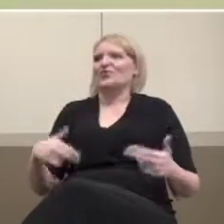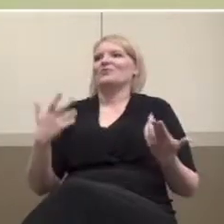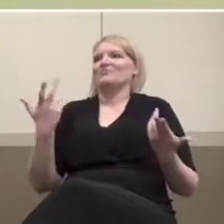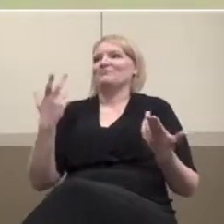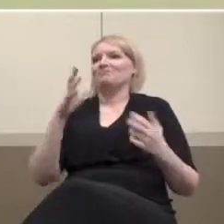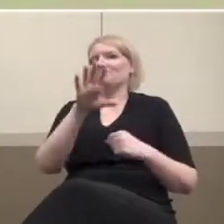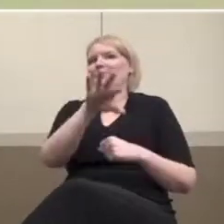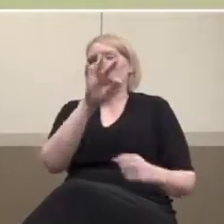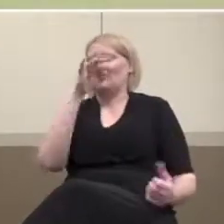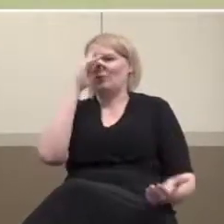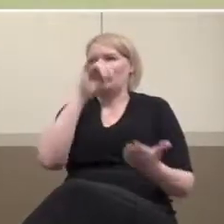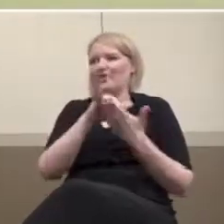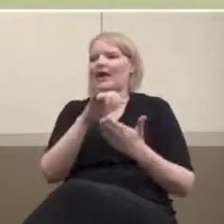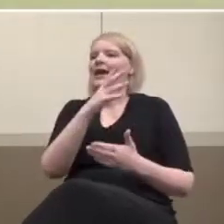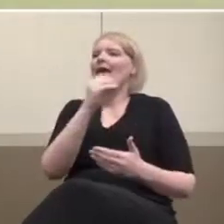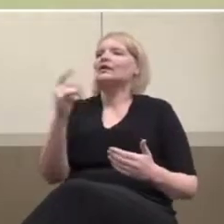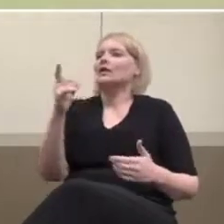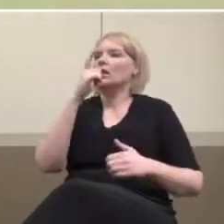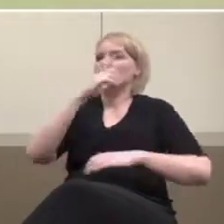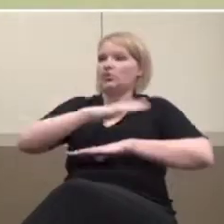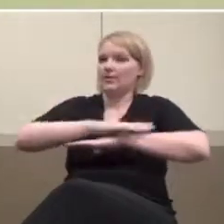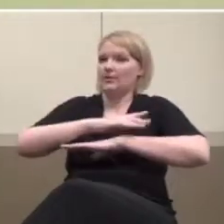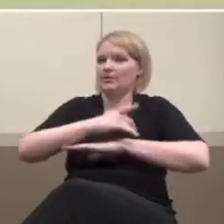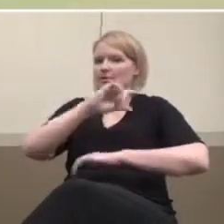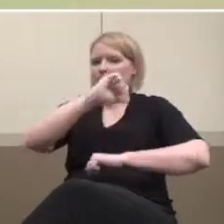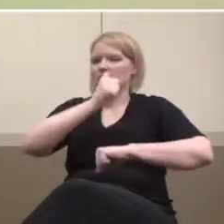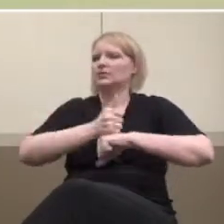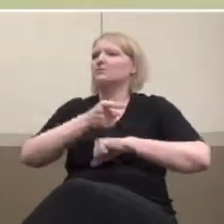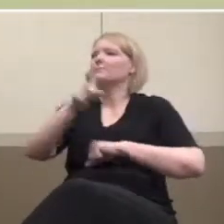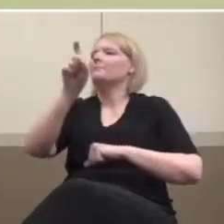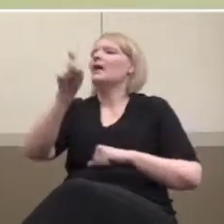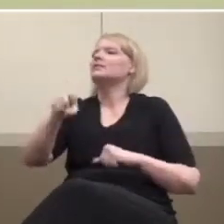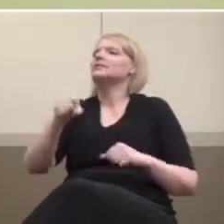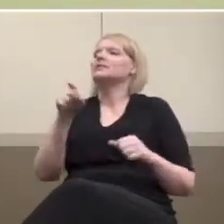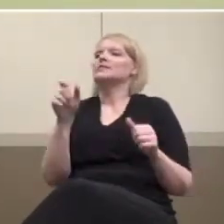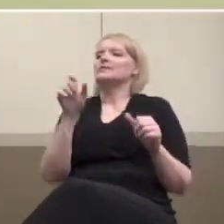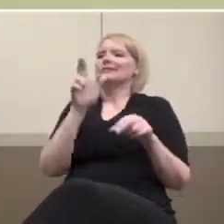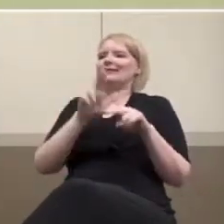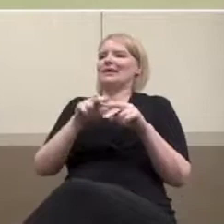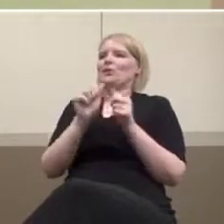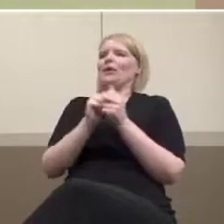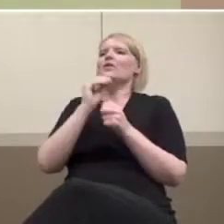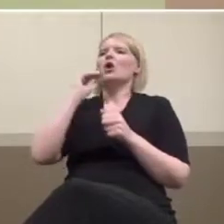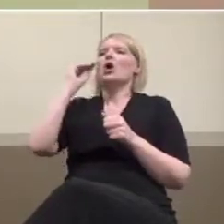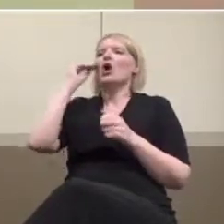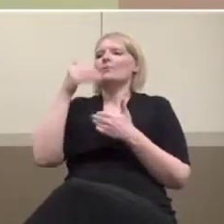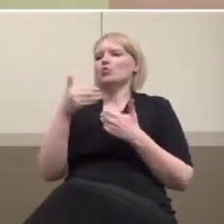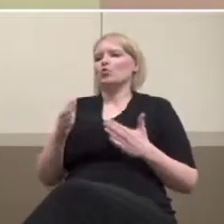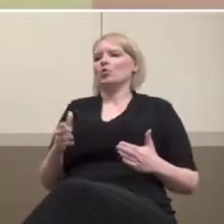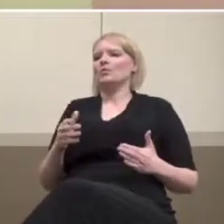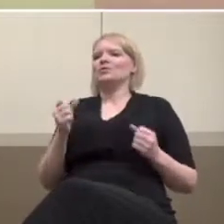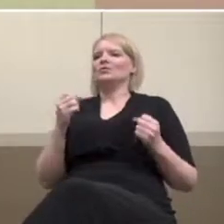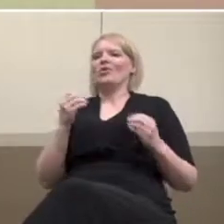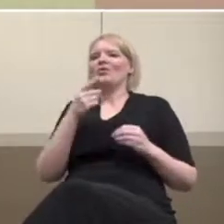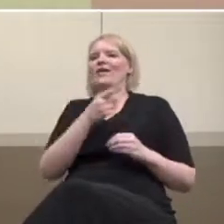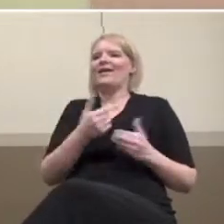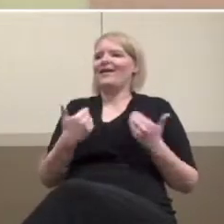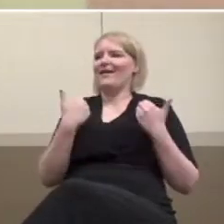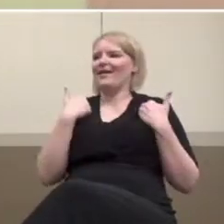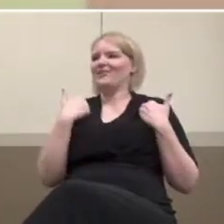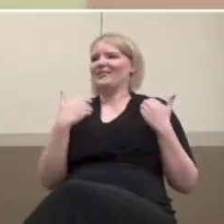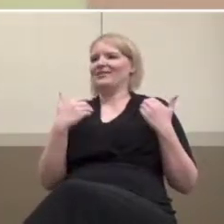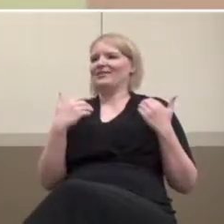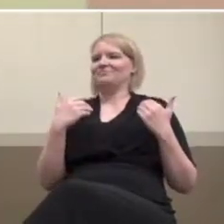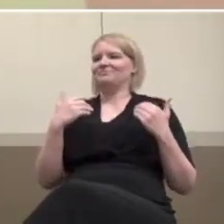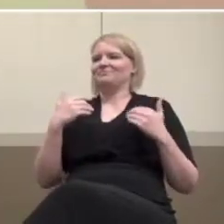then the way our lunch tables are set up is they have to sit by homeroom. So they have a table that's kind of, the way our lunchroom is set up, it has